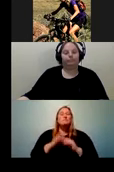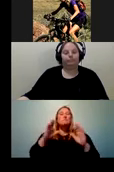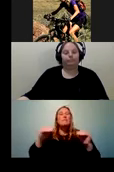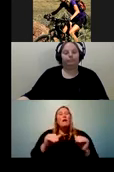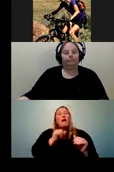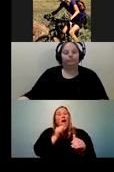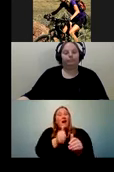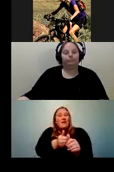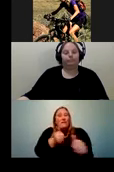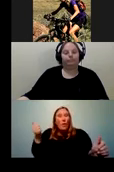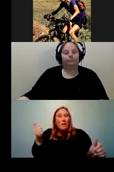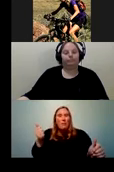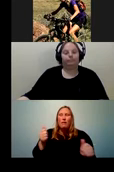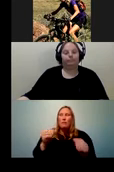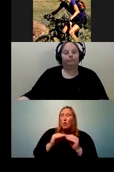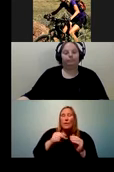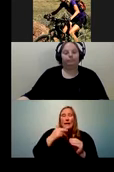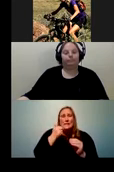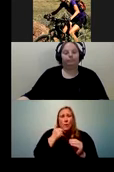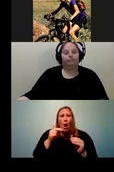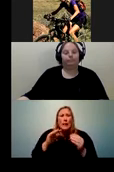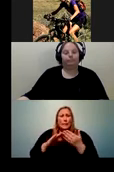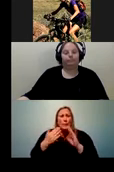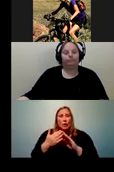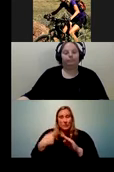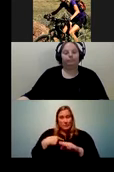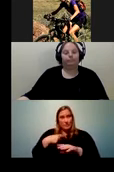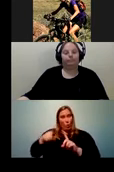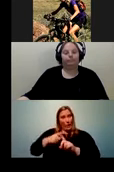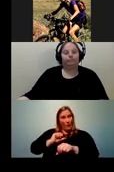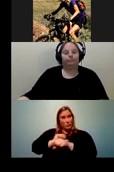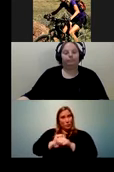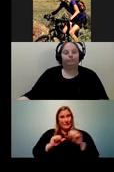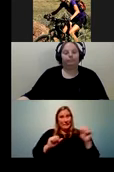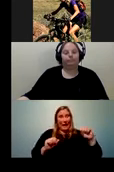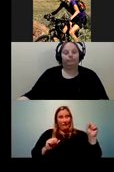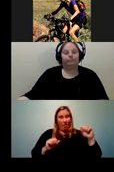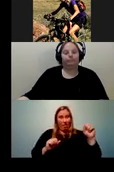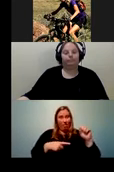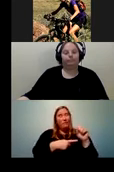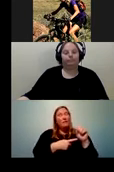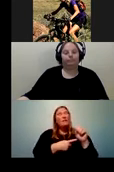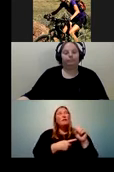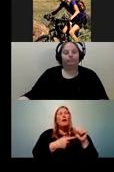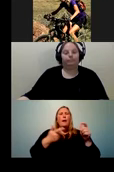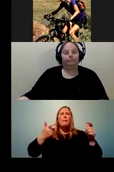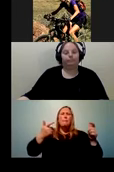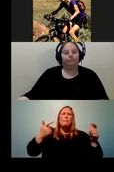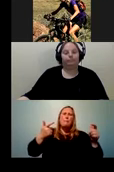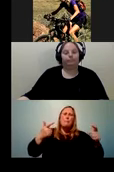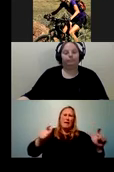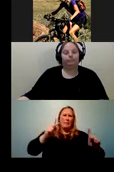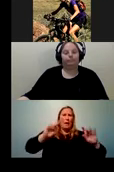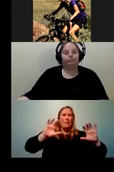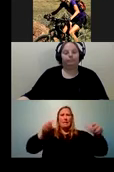or with special populations. When I was working out in Seattle, you know, there's a very big population there